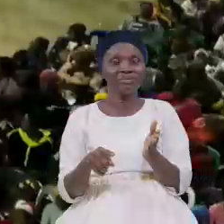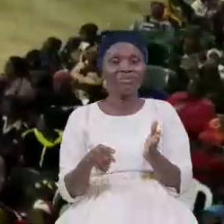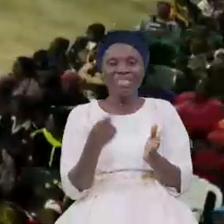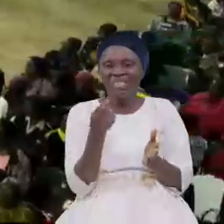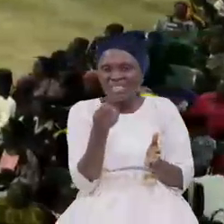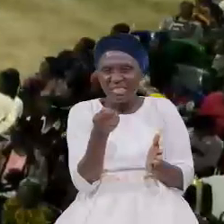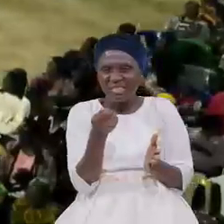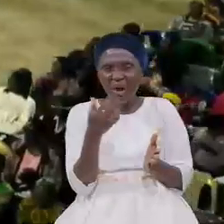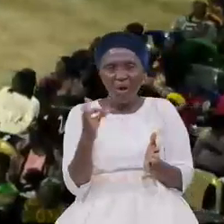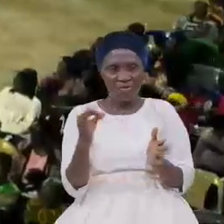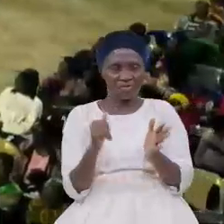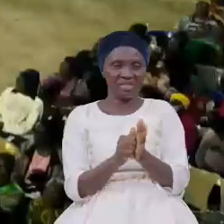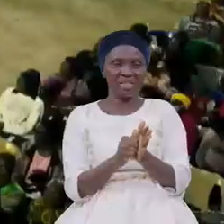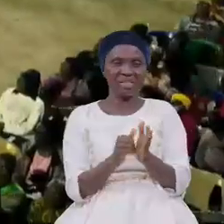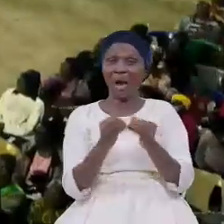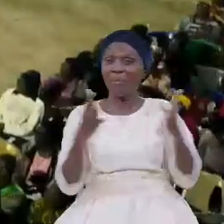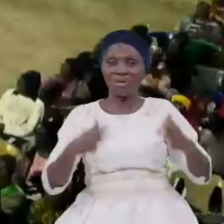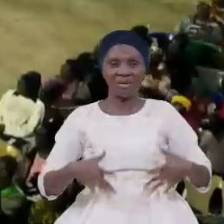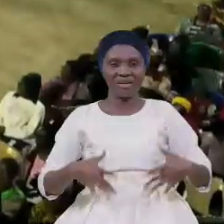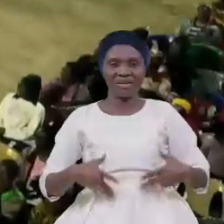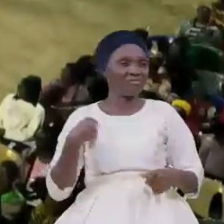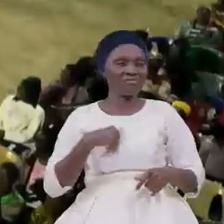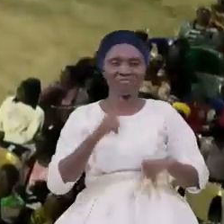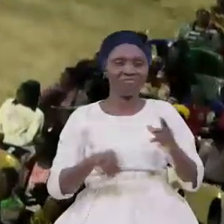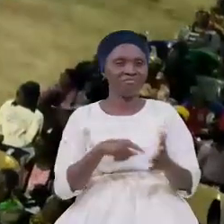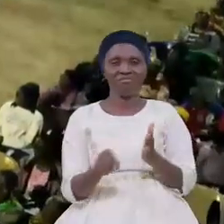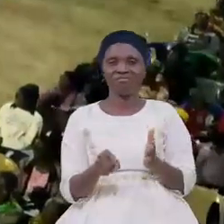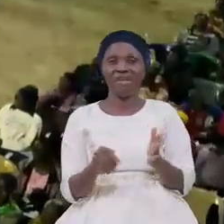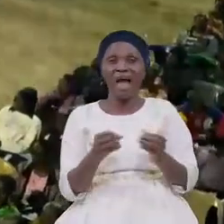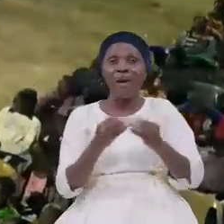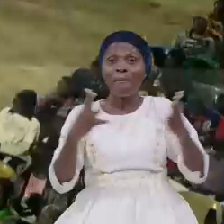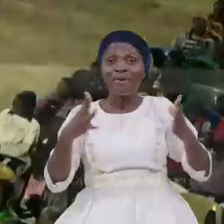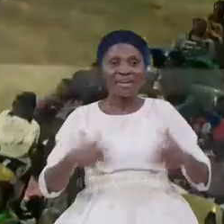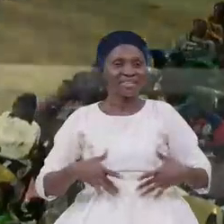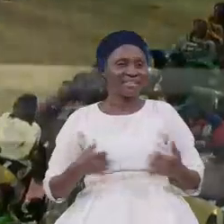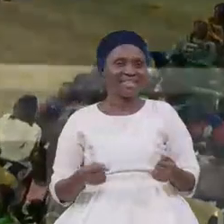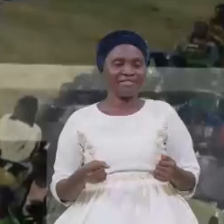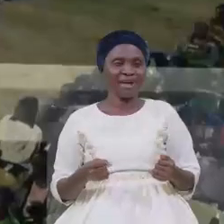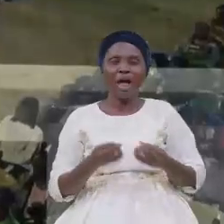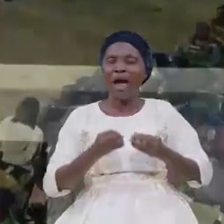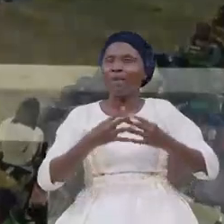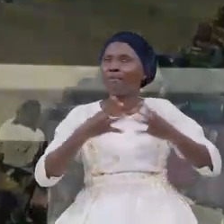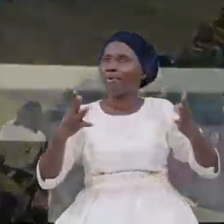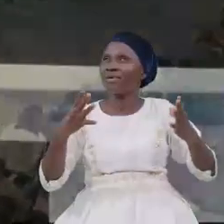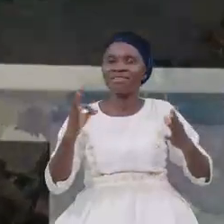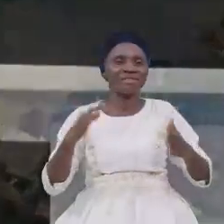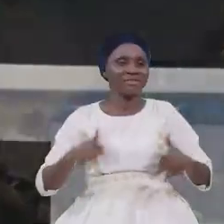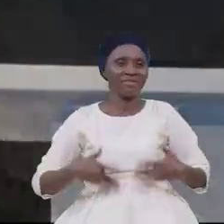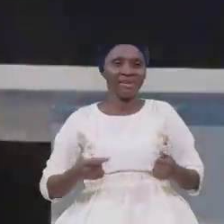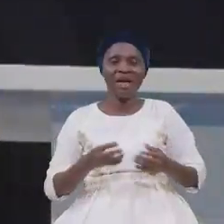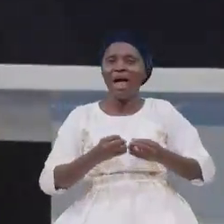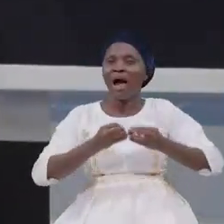that abundance, abundant life, abundant supply, abundant